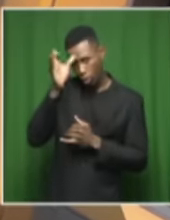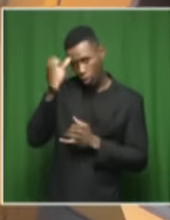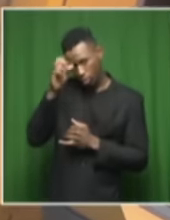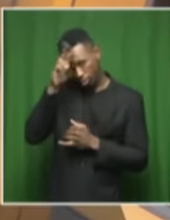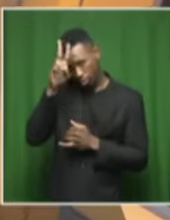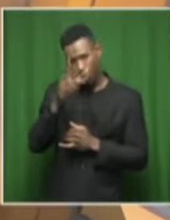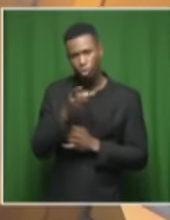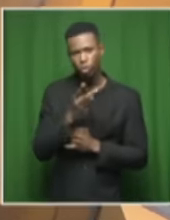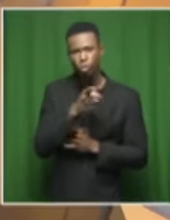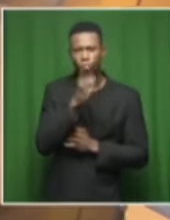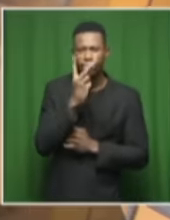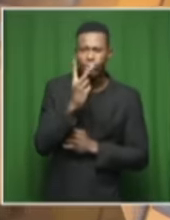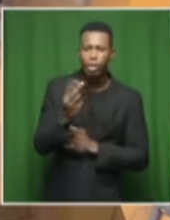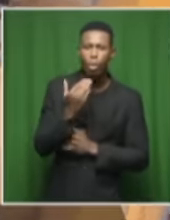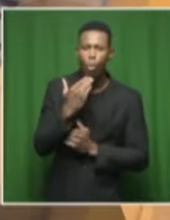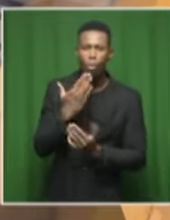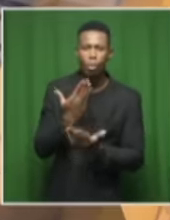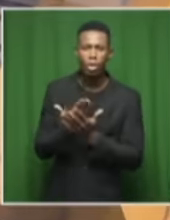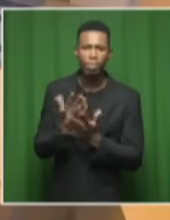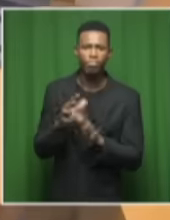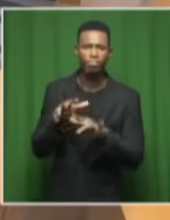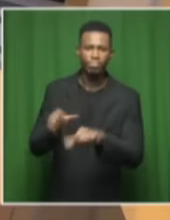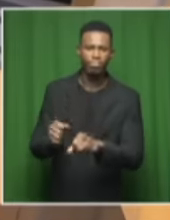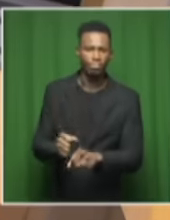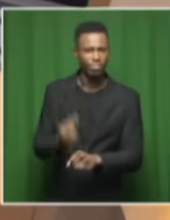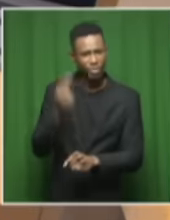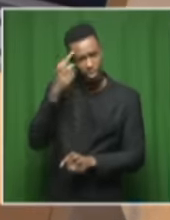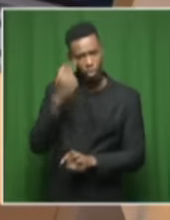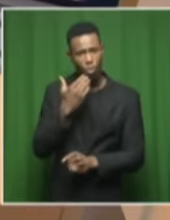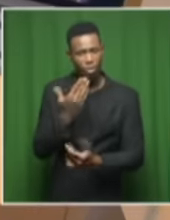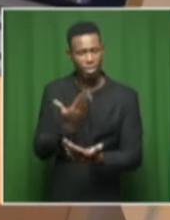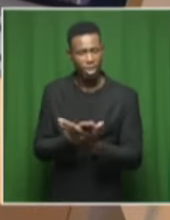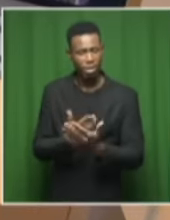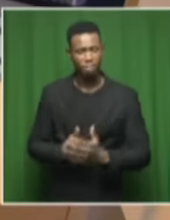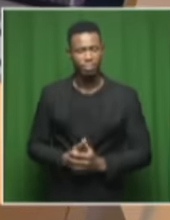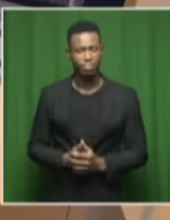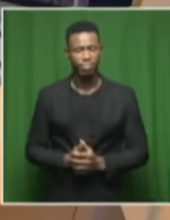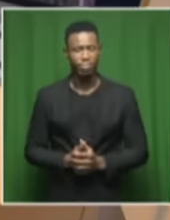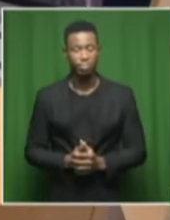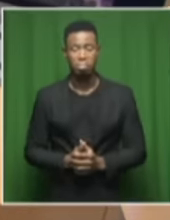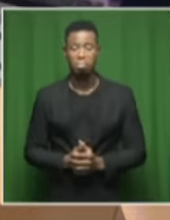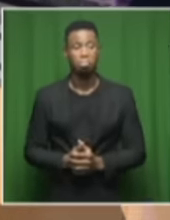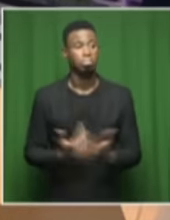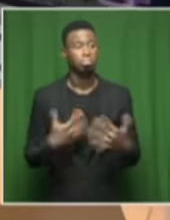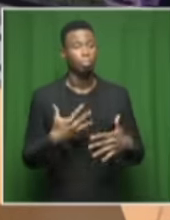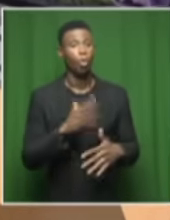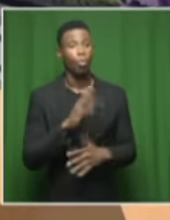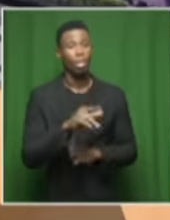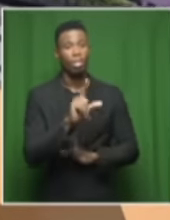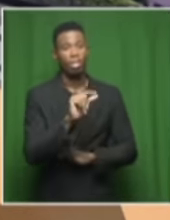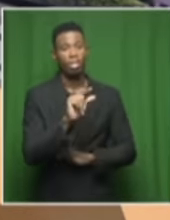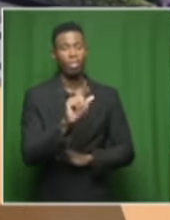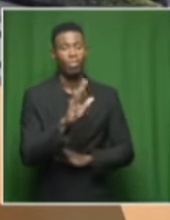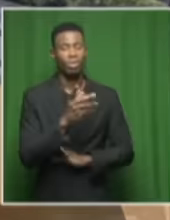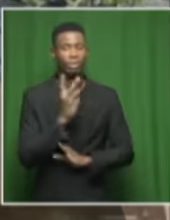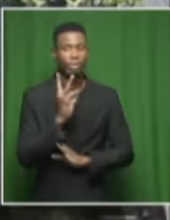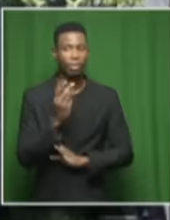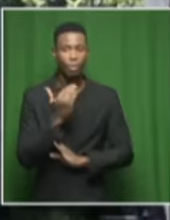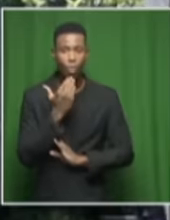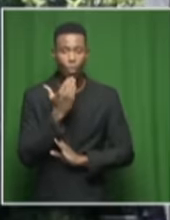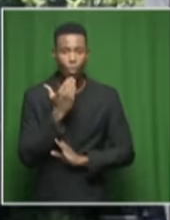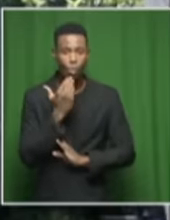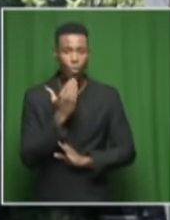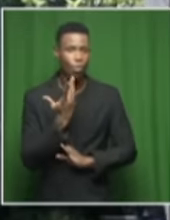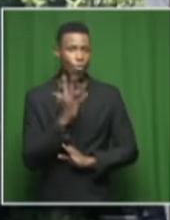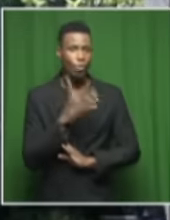to step up into that head coach position? Yeah, it's going to be interesting to see whose names get